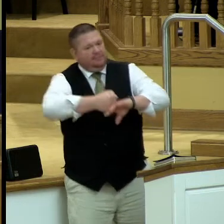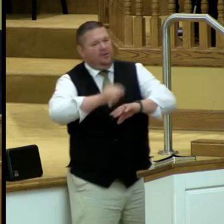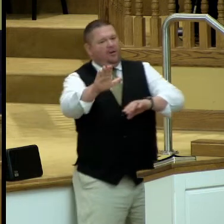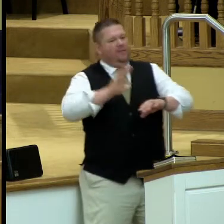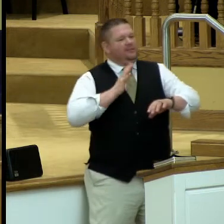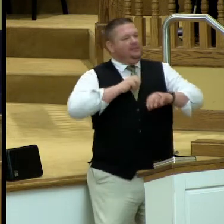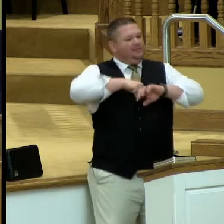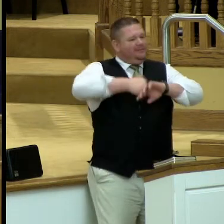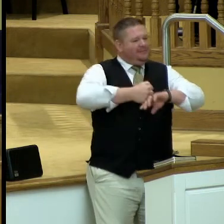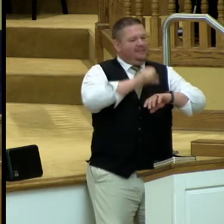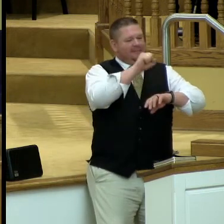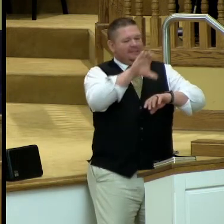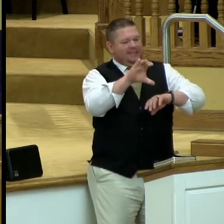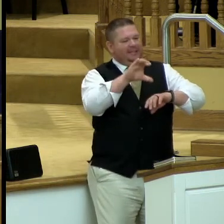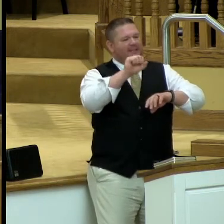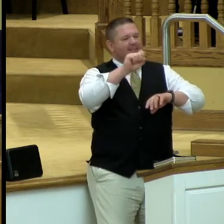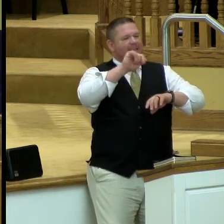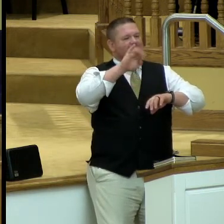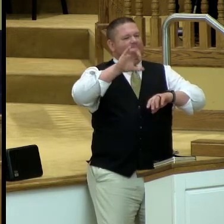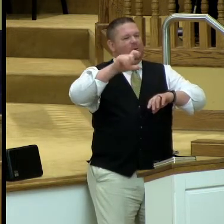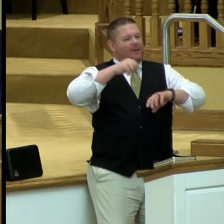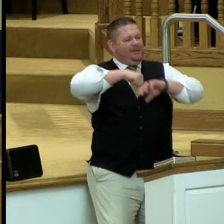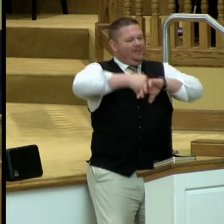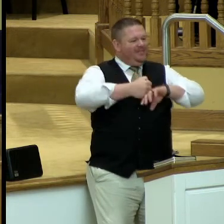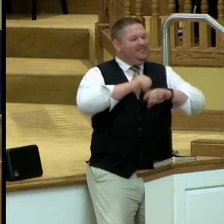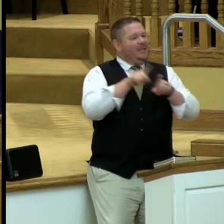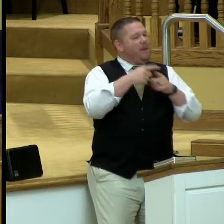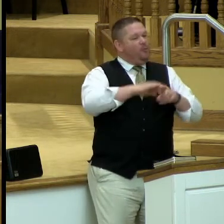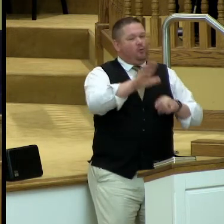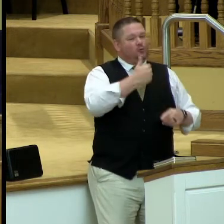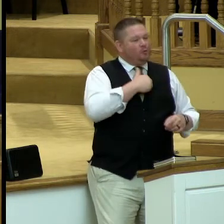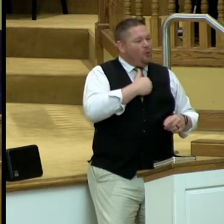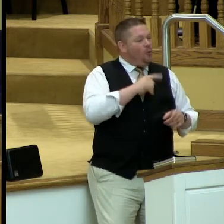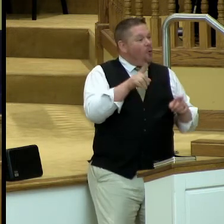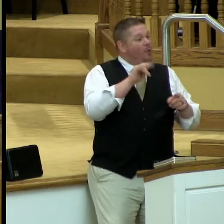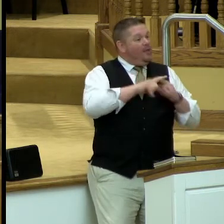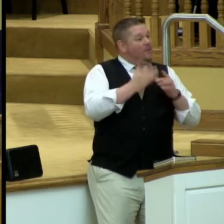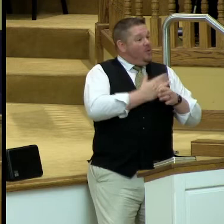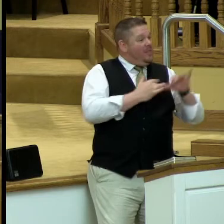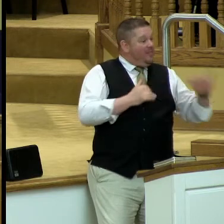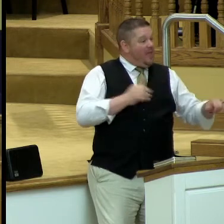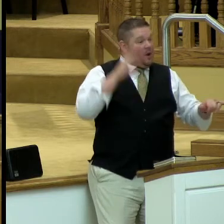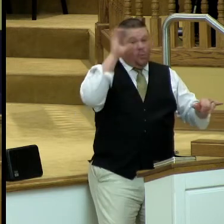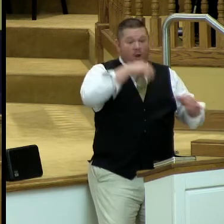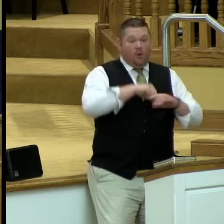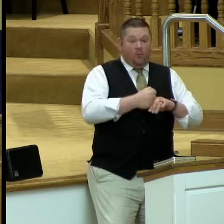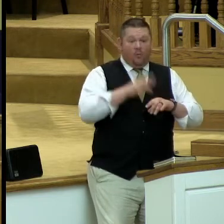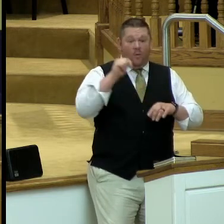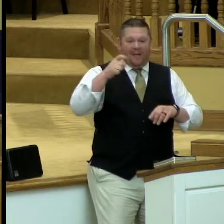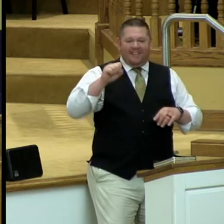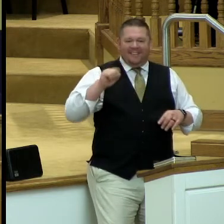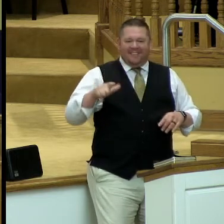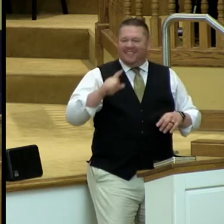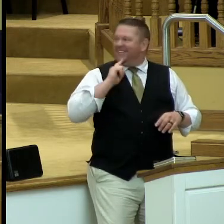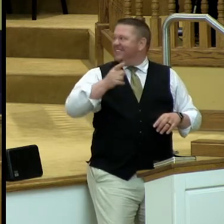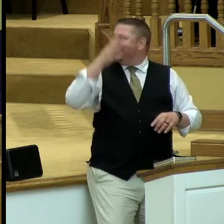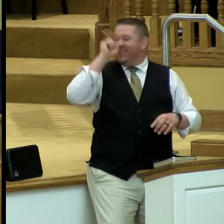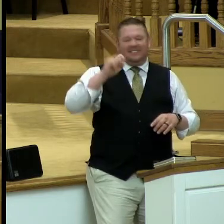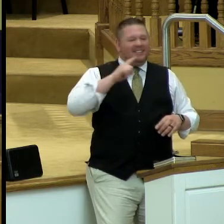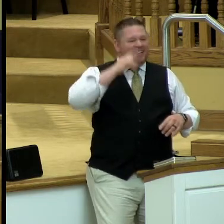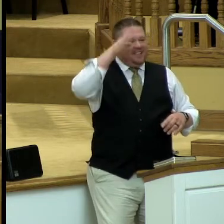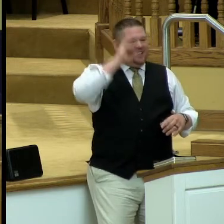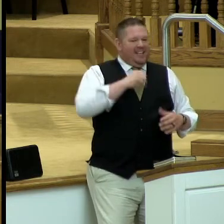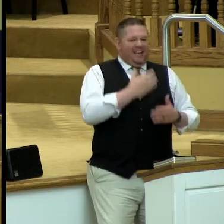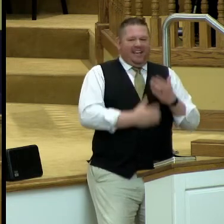thing happens to your soul when you get saved. The only difference between that weird ring wax seal and God's seal